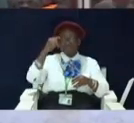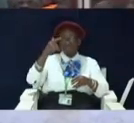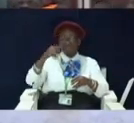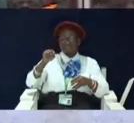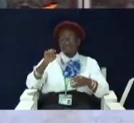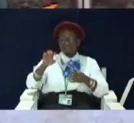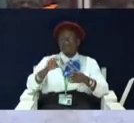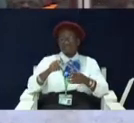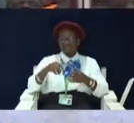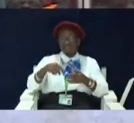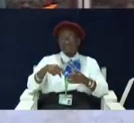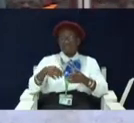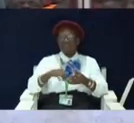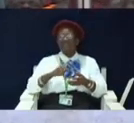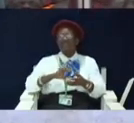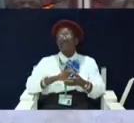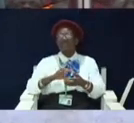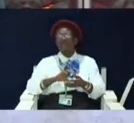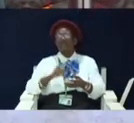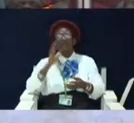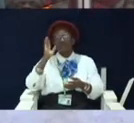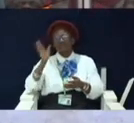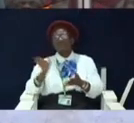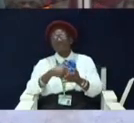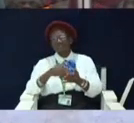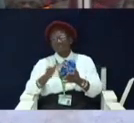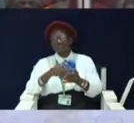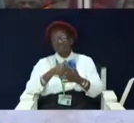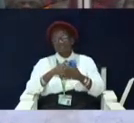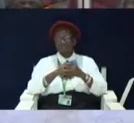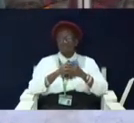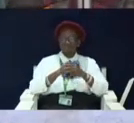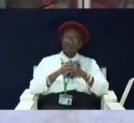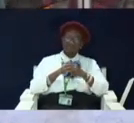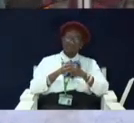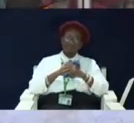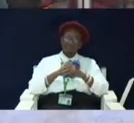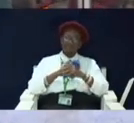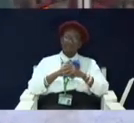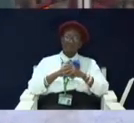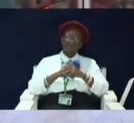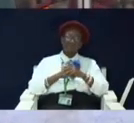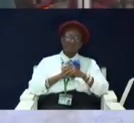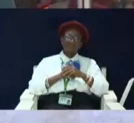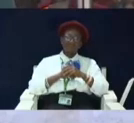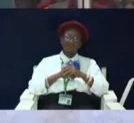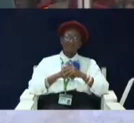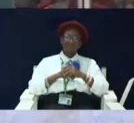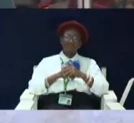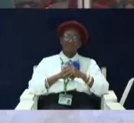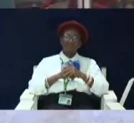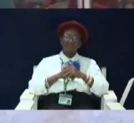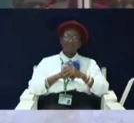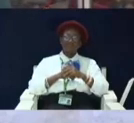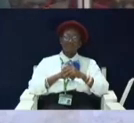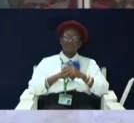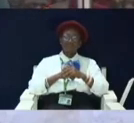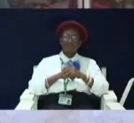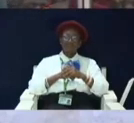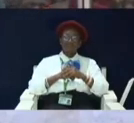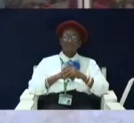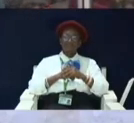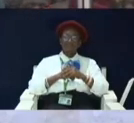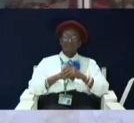choir will sing. Nígbà tí àwọn máa dúró kẹ́kọ̀ọ́ ohun tí àwọn kwara àwọn akọrin wo kọrin fún wa. Or just the band.